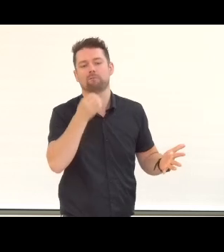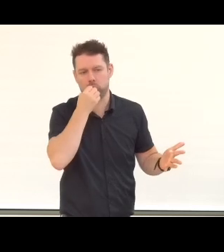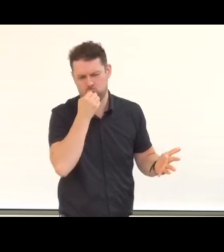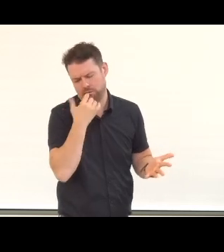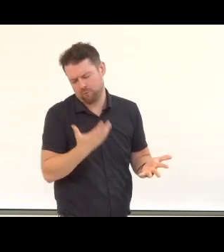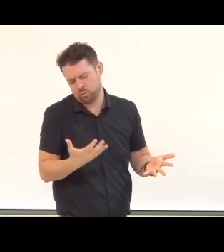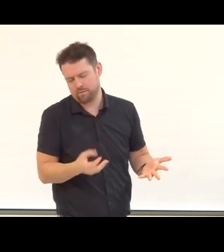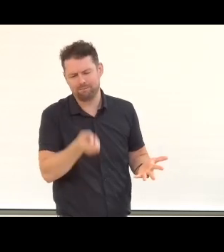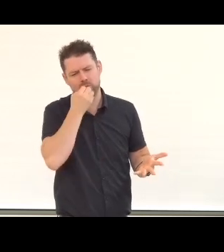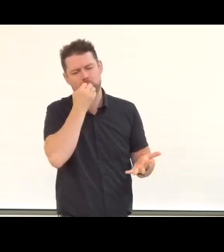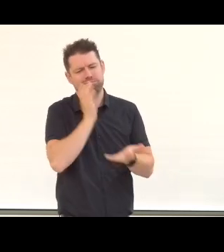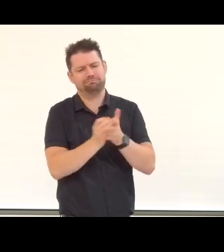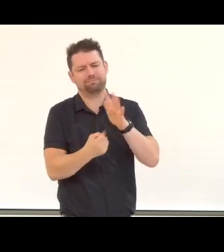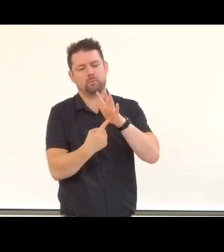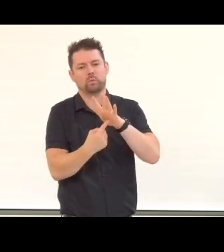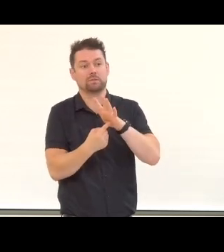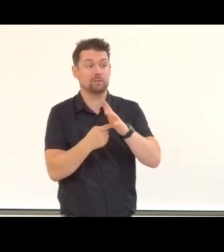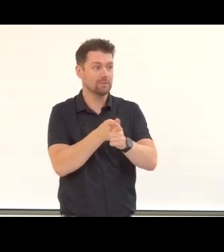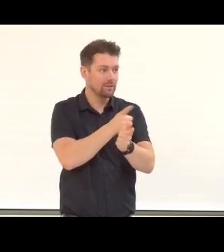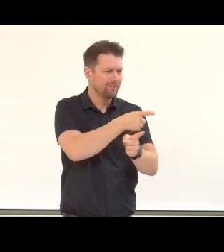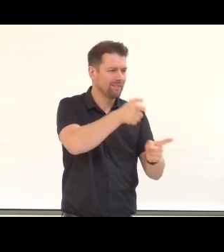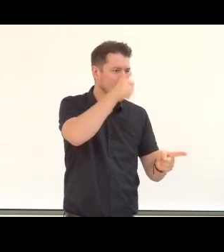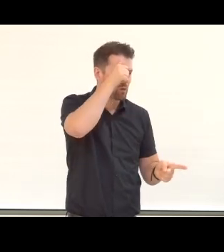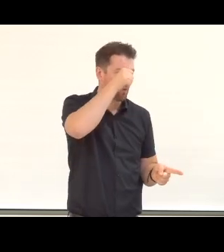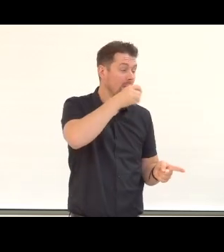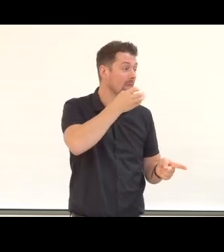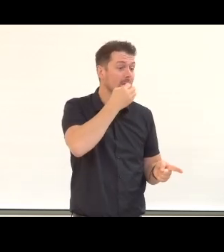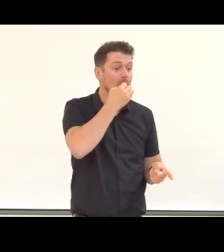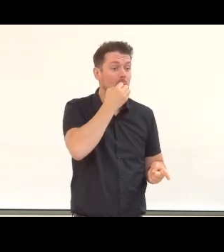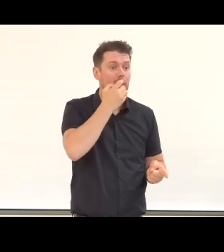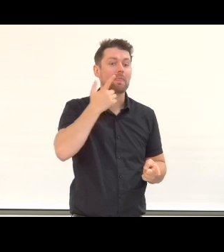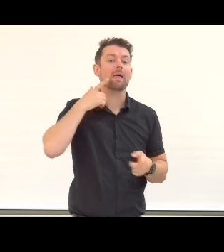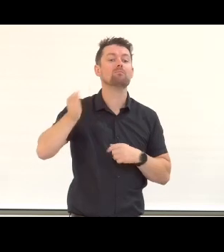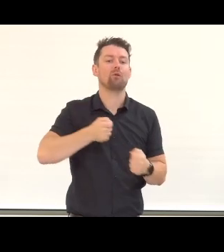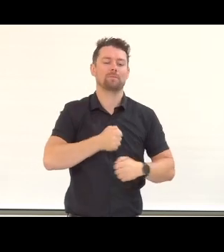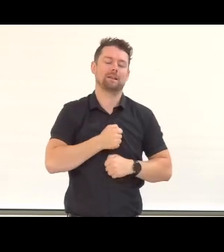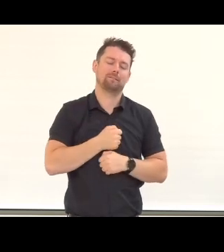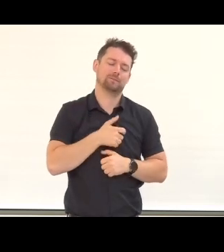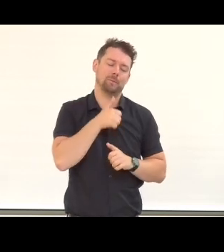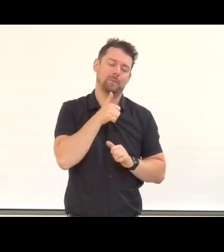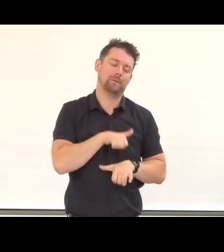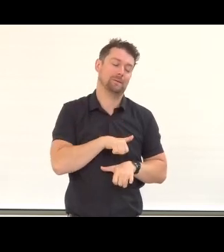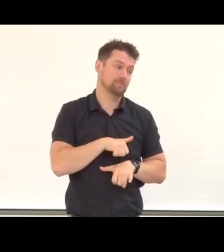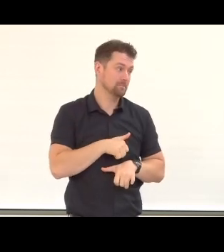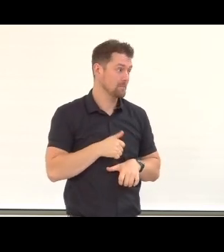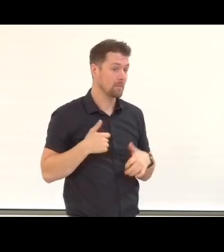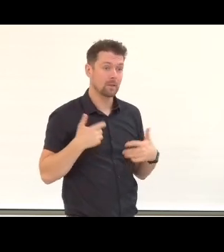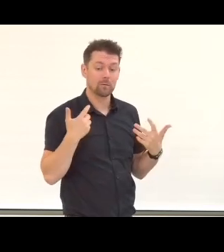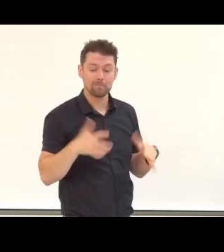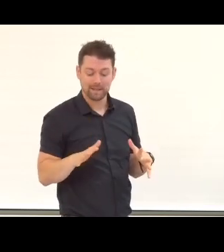yeah. Yeah, food is very important. I mean, all of you know that, and especially the food that they can grow themselves. So we have also had